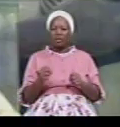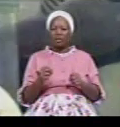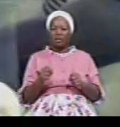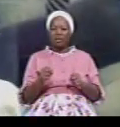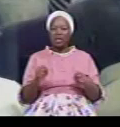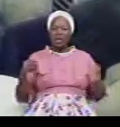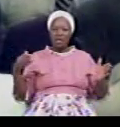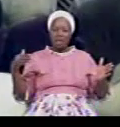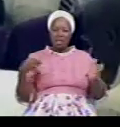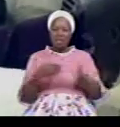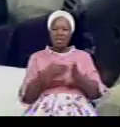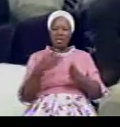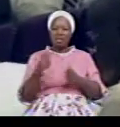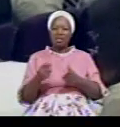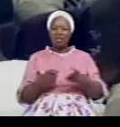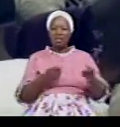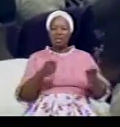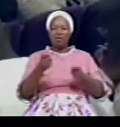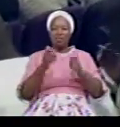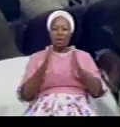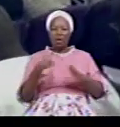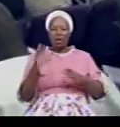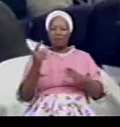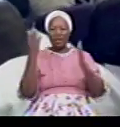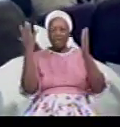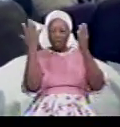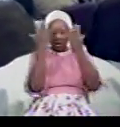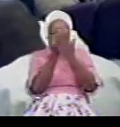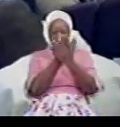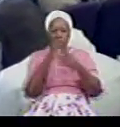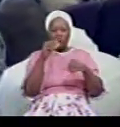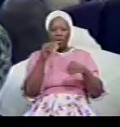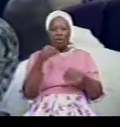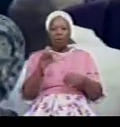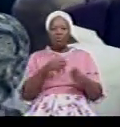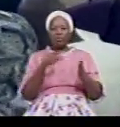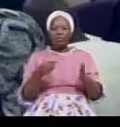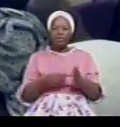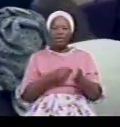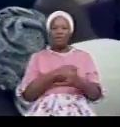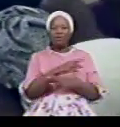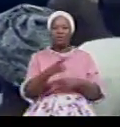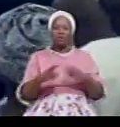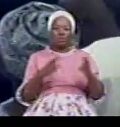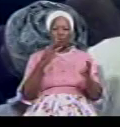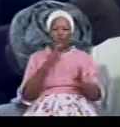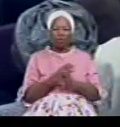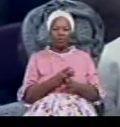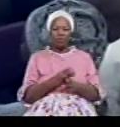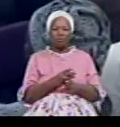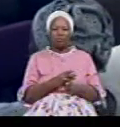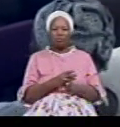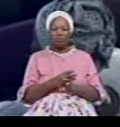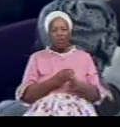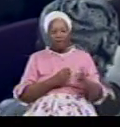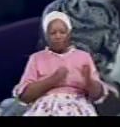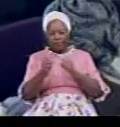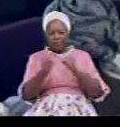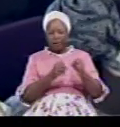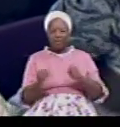against the rulers of the darkness of this world. Wrestling,